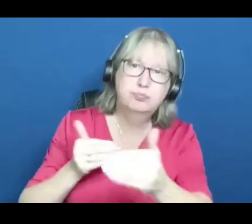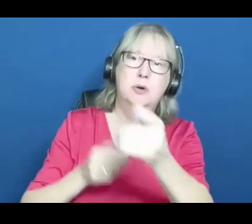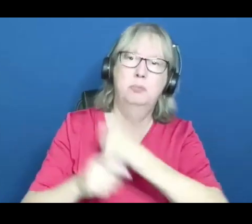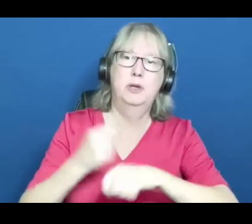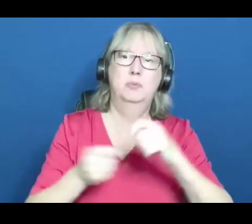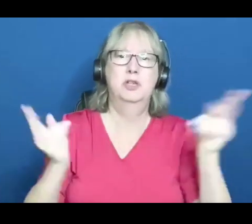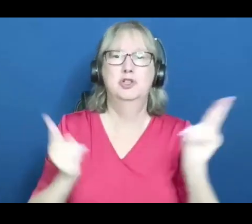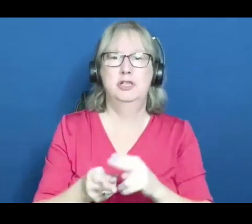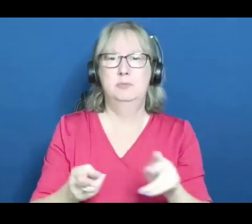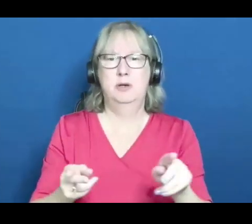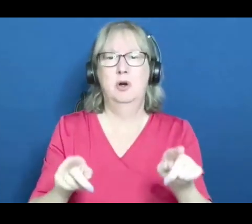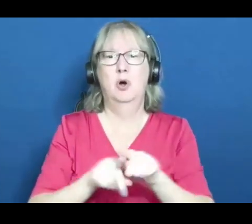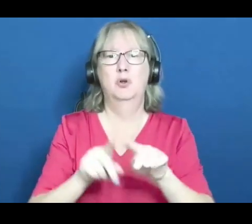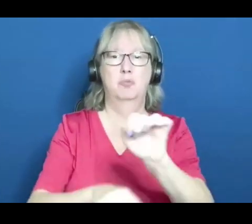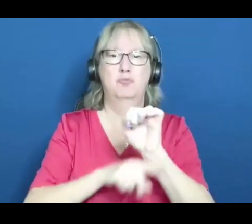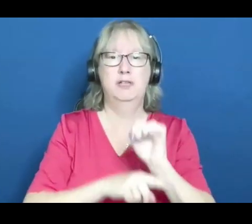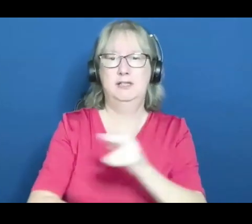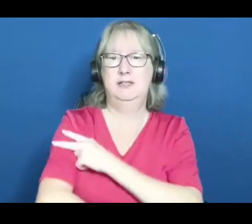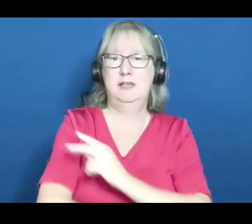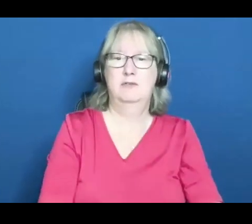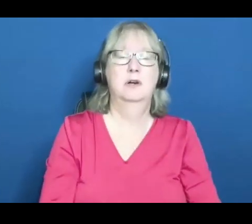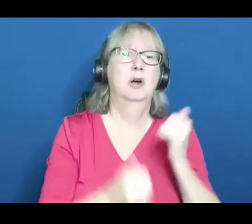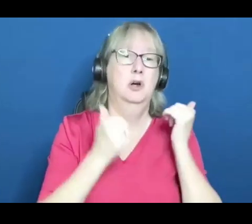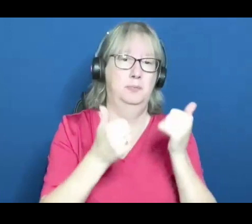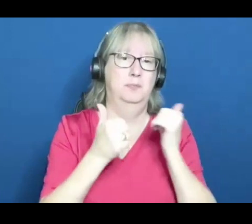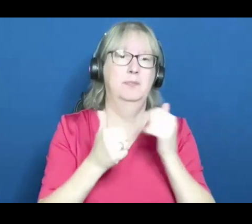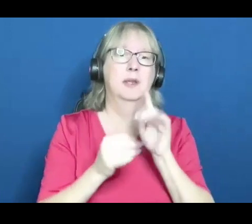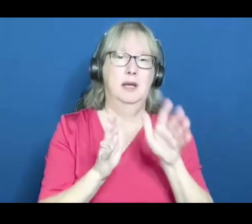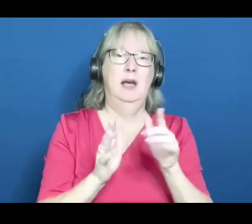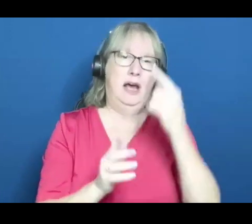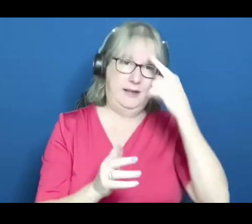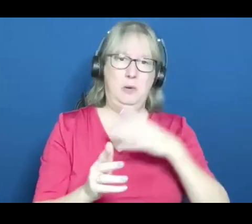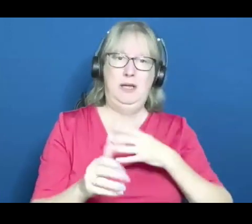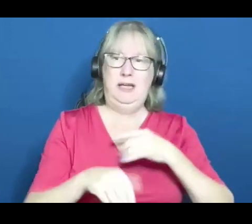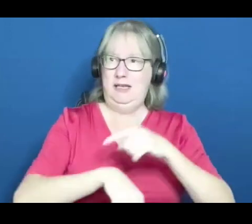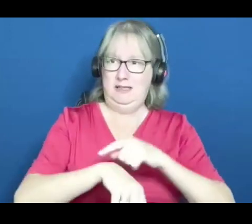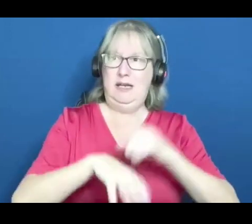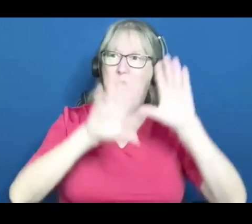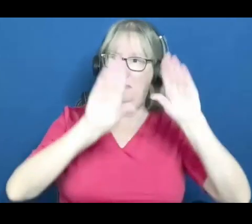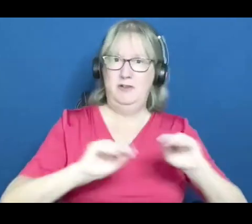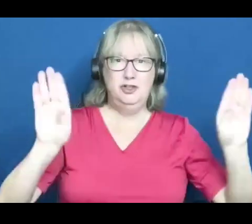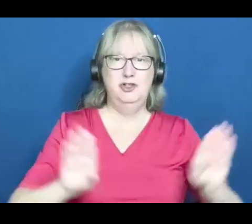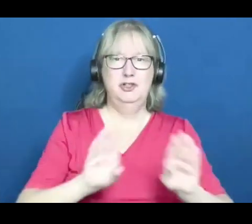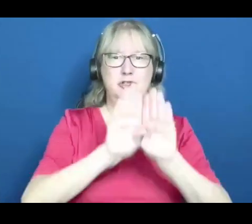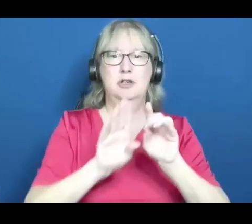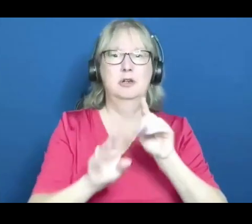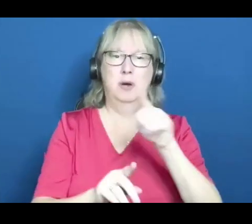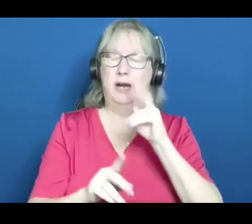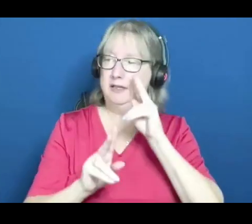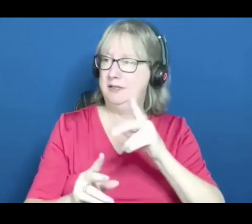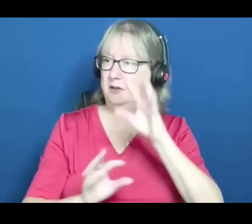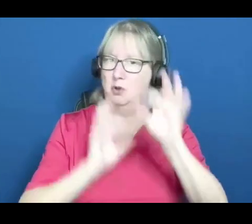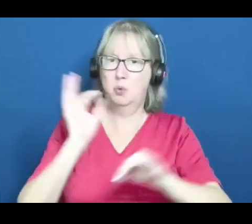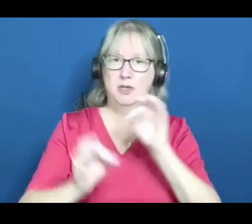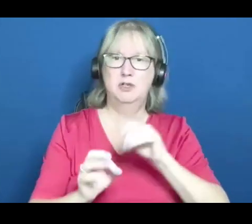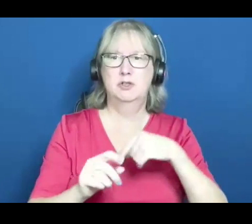staff. That's great, thanks. I will wrap up, but I just want to mention one thing, because there's quite a few comments and questions around